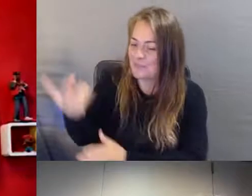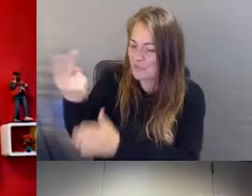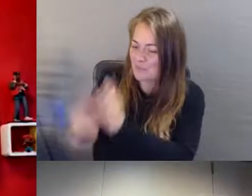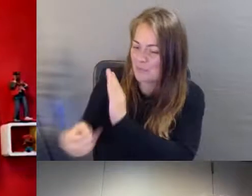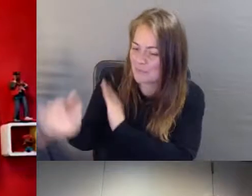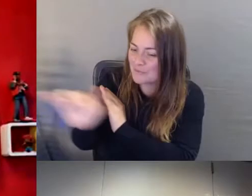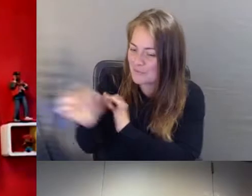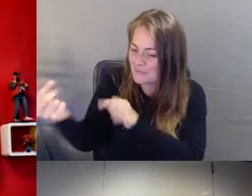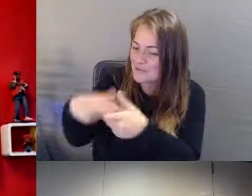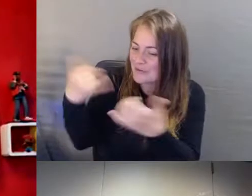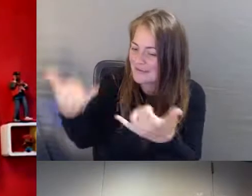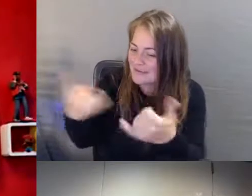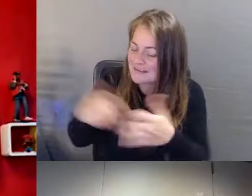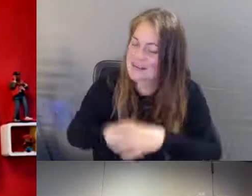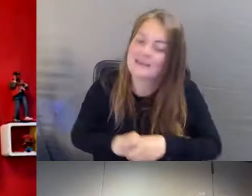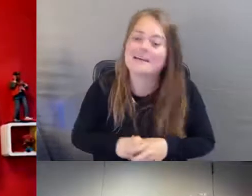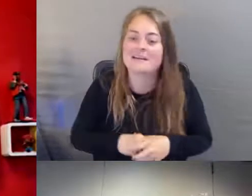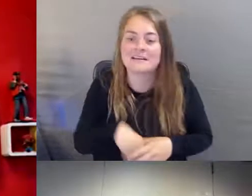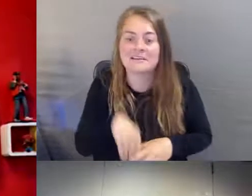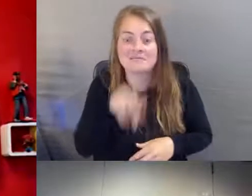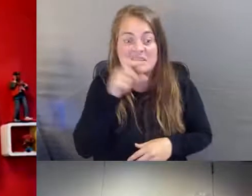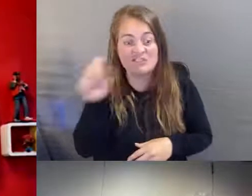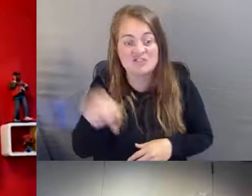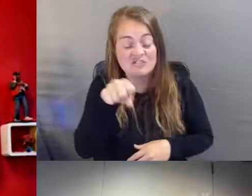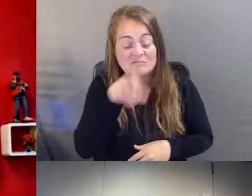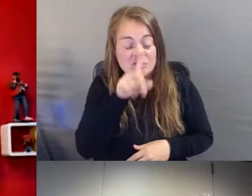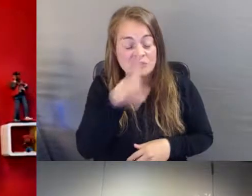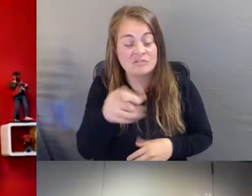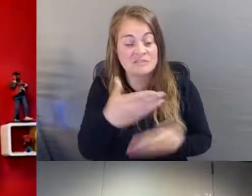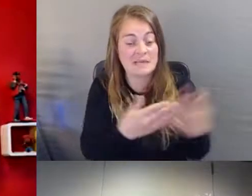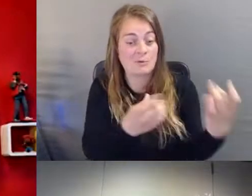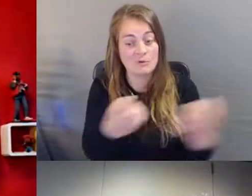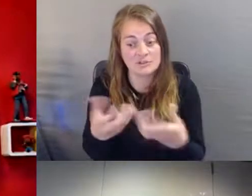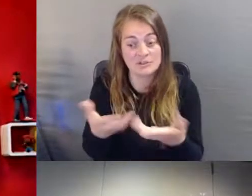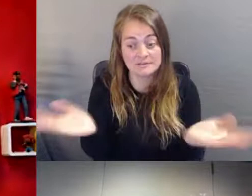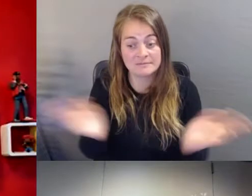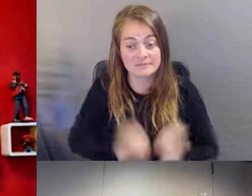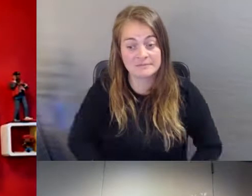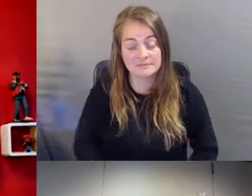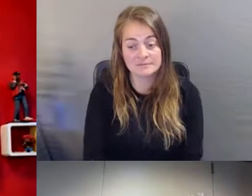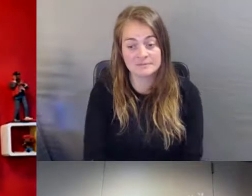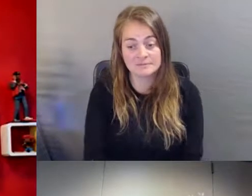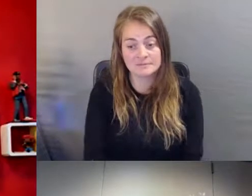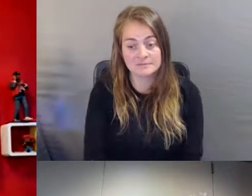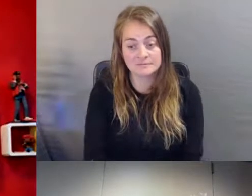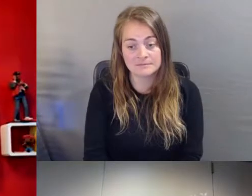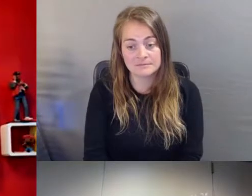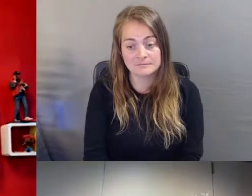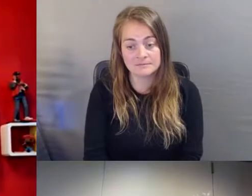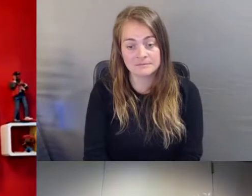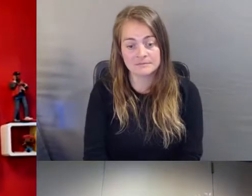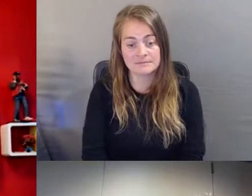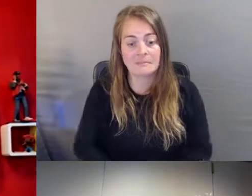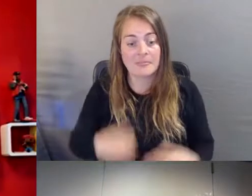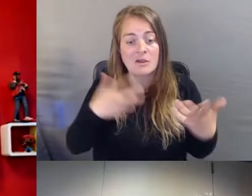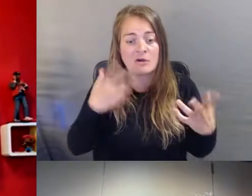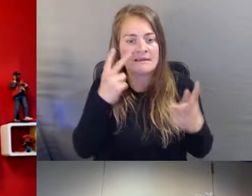for joining us today. And yeah, we can take some questions. I already see some